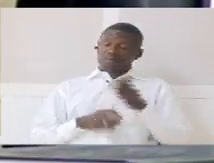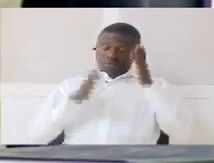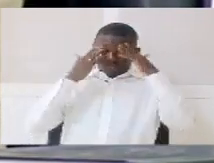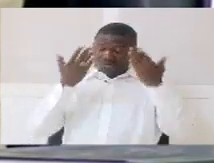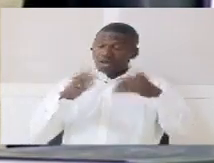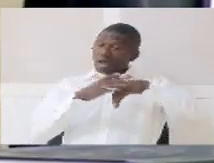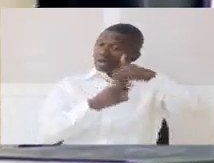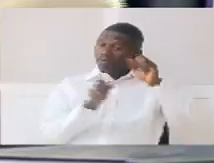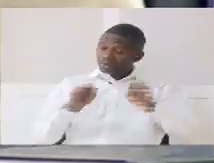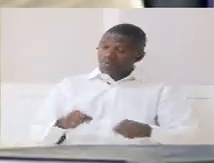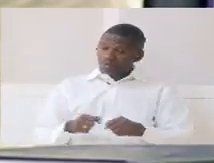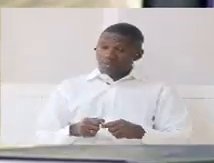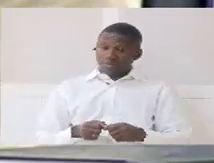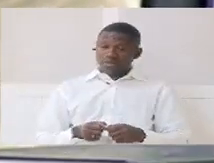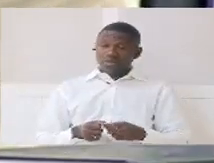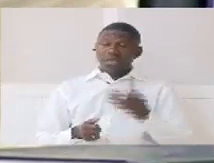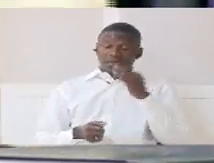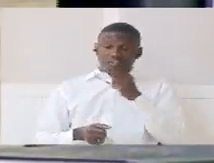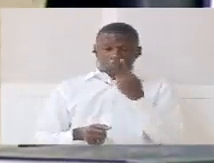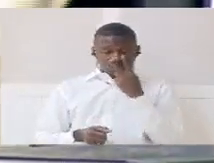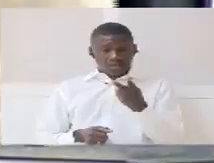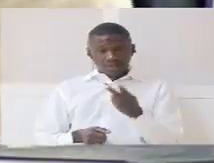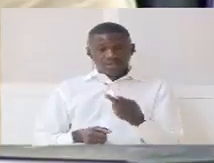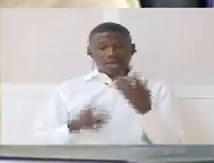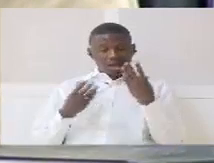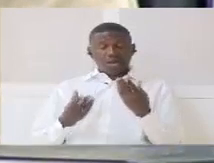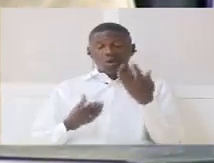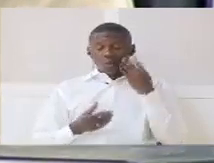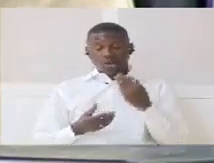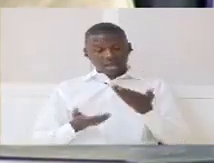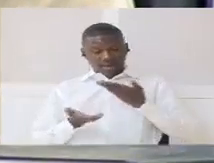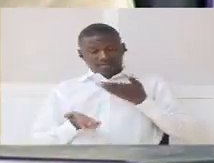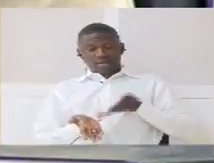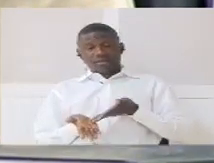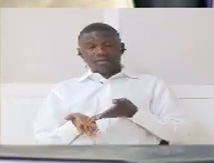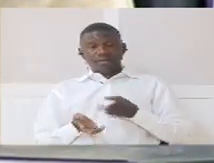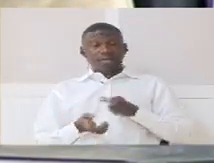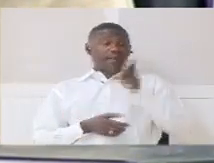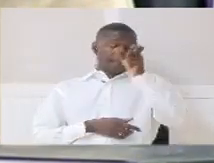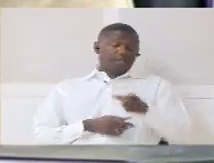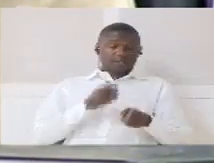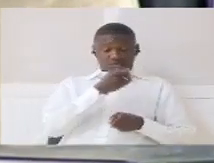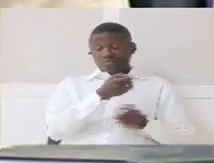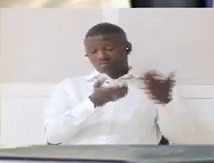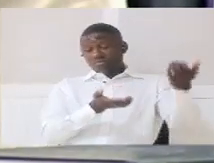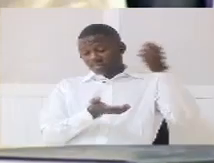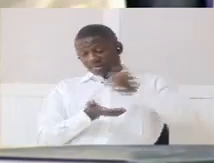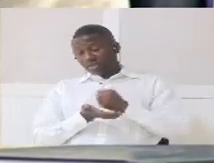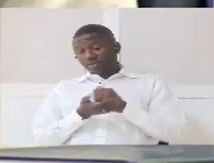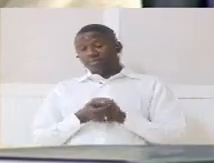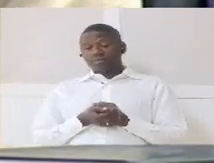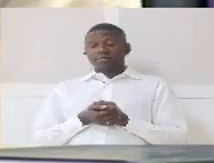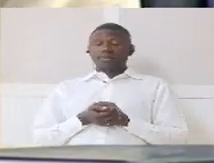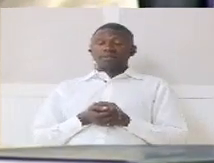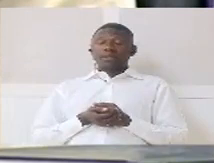out. I cannot go outside. You see that the fact that I have this here me was is because so